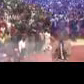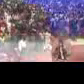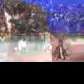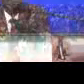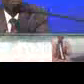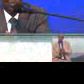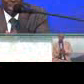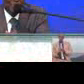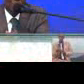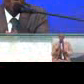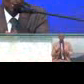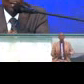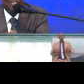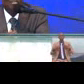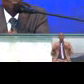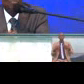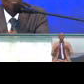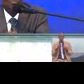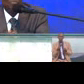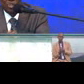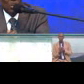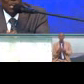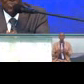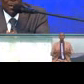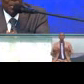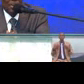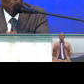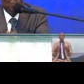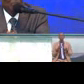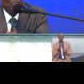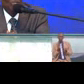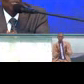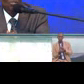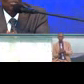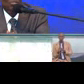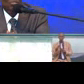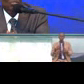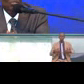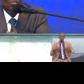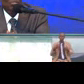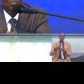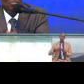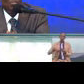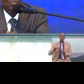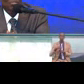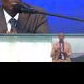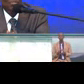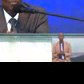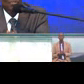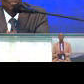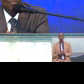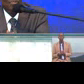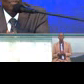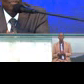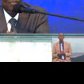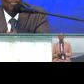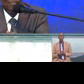to transform your life, change your life, turn your life around.